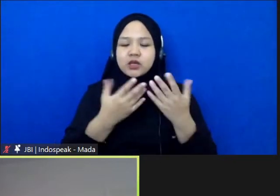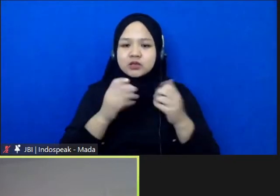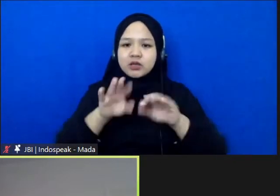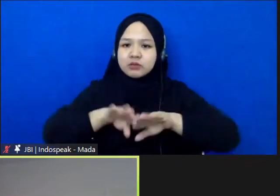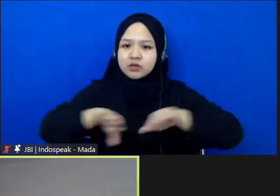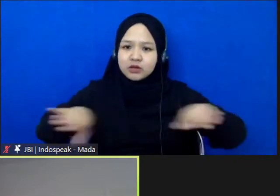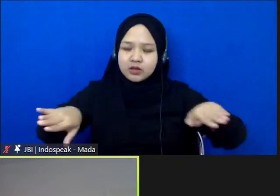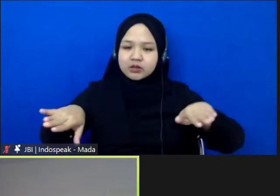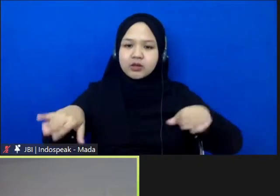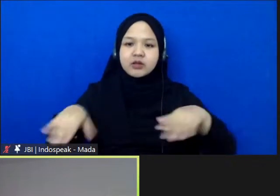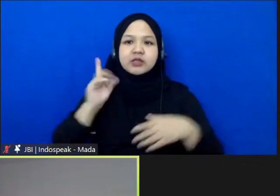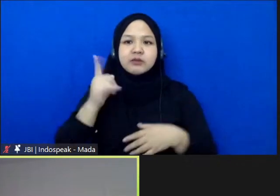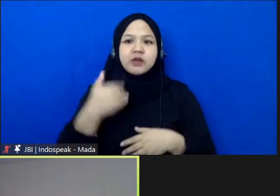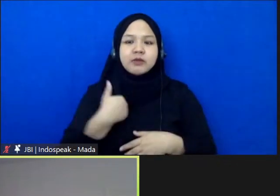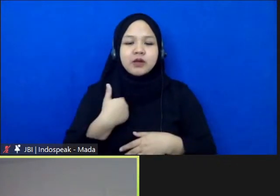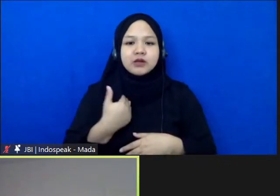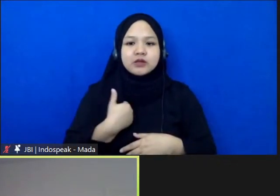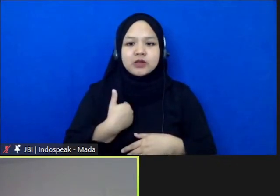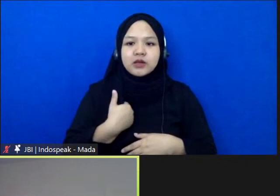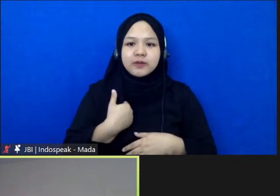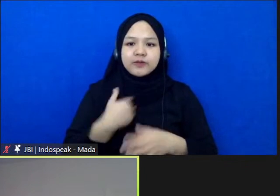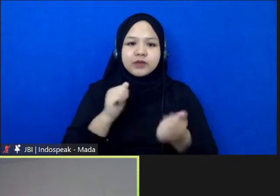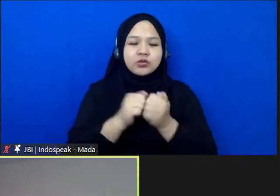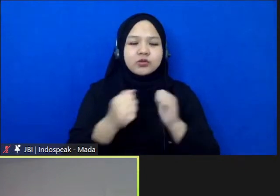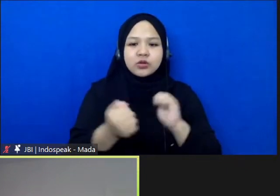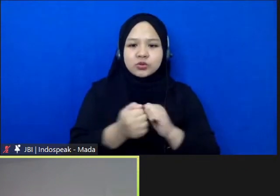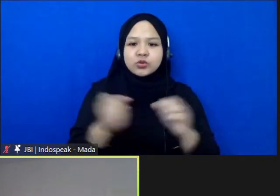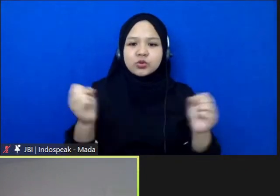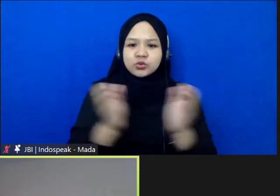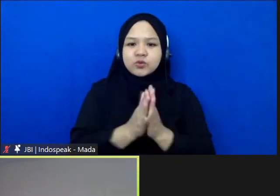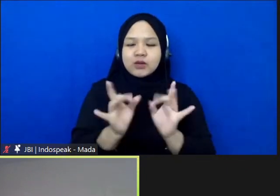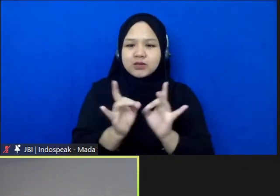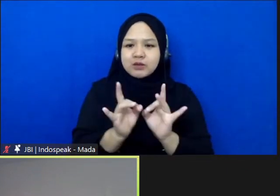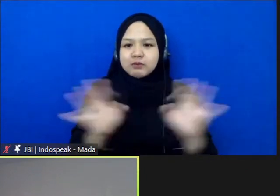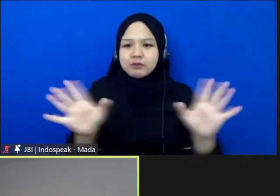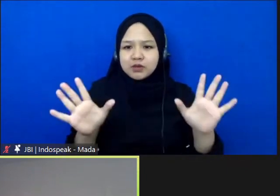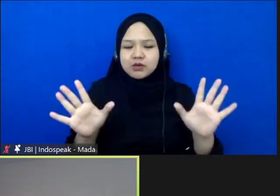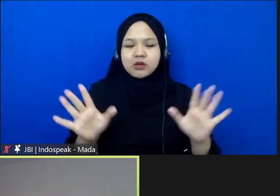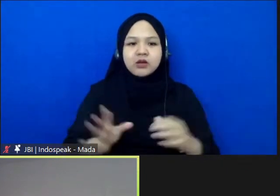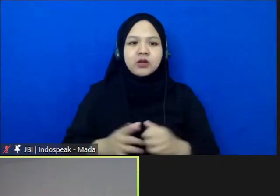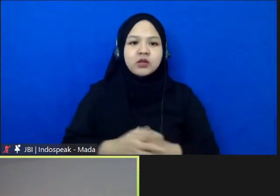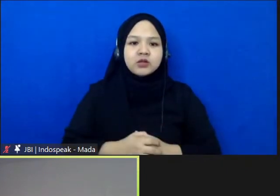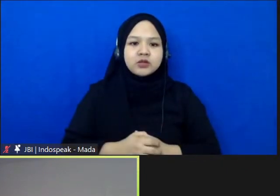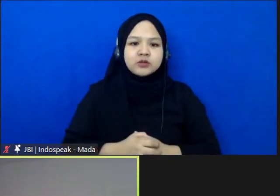there's differences in the case numbers of COVID-19.